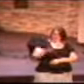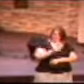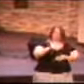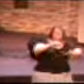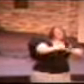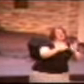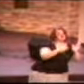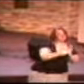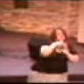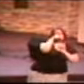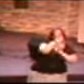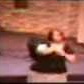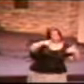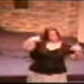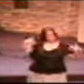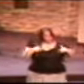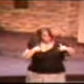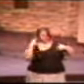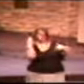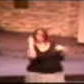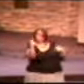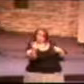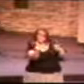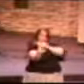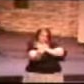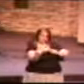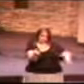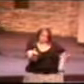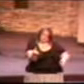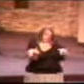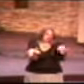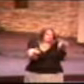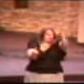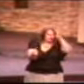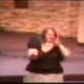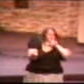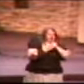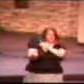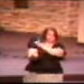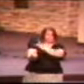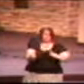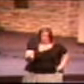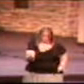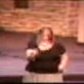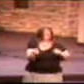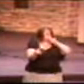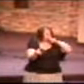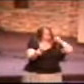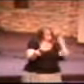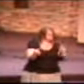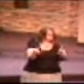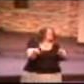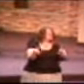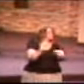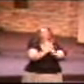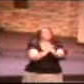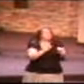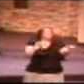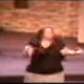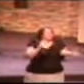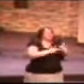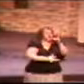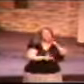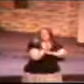you have one king and God is king there is nothing that Jesus